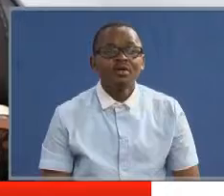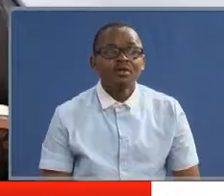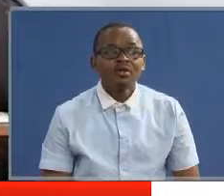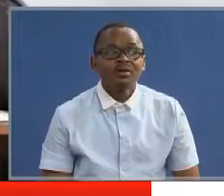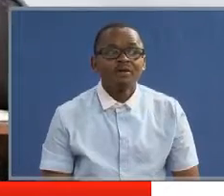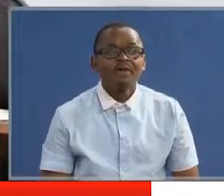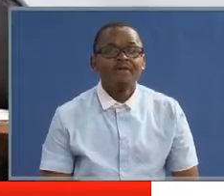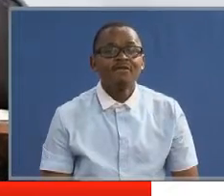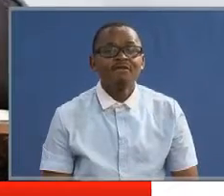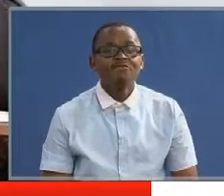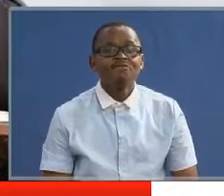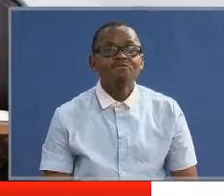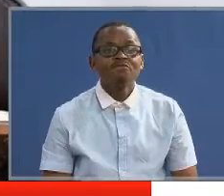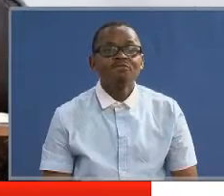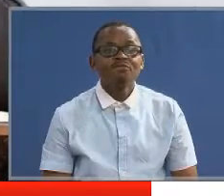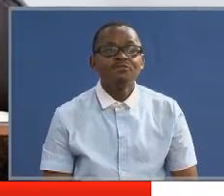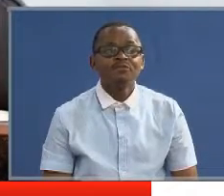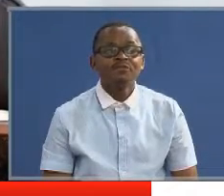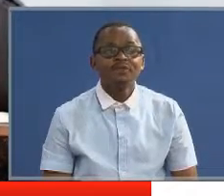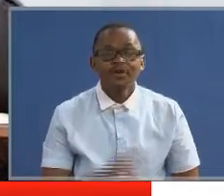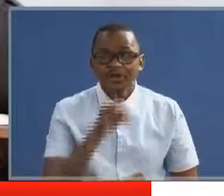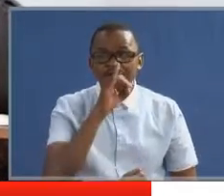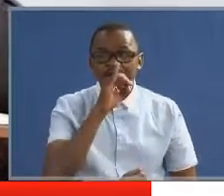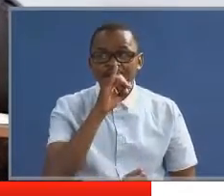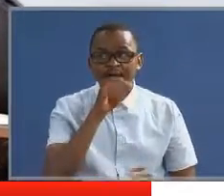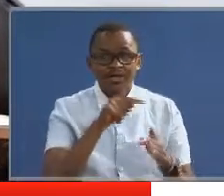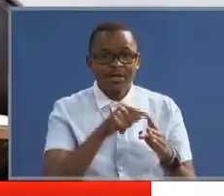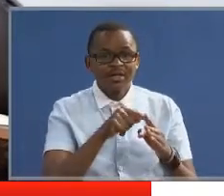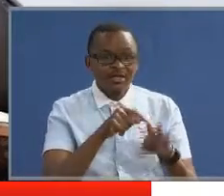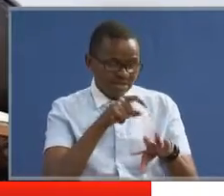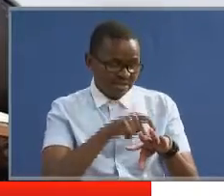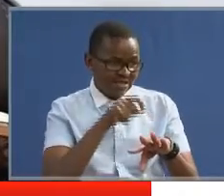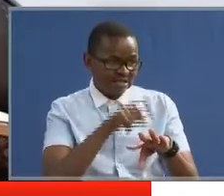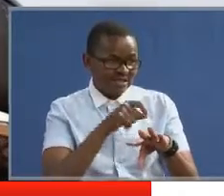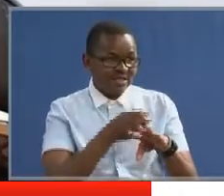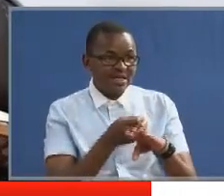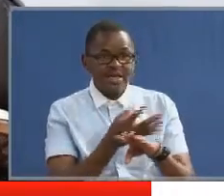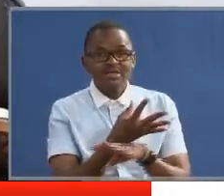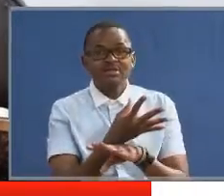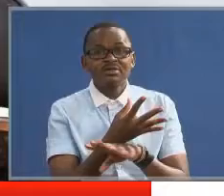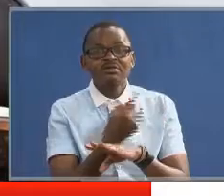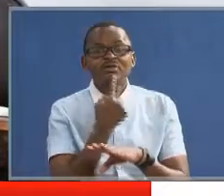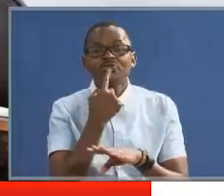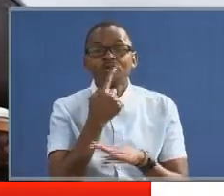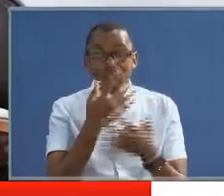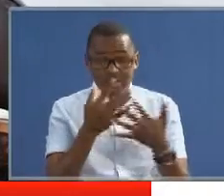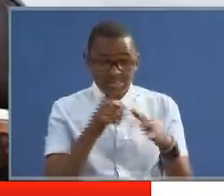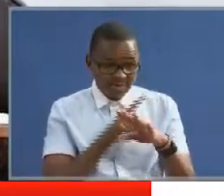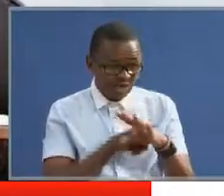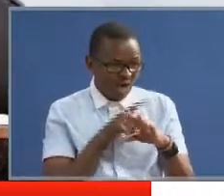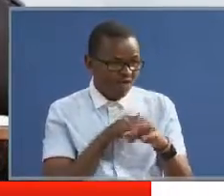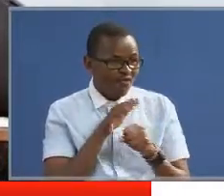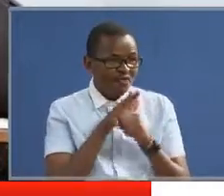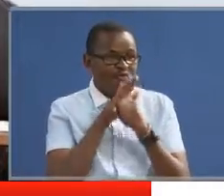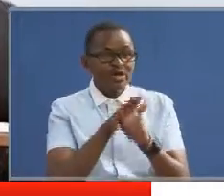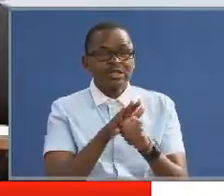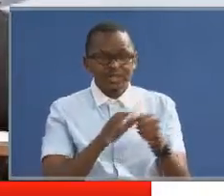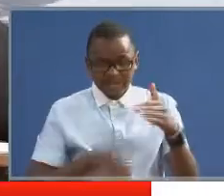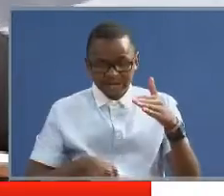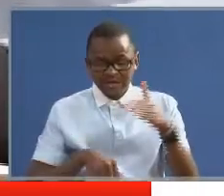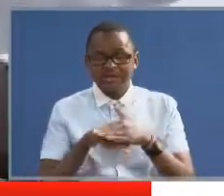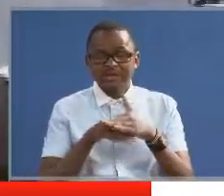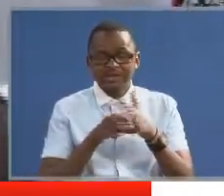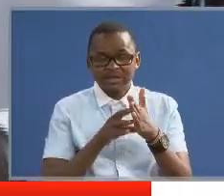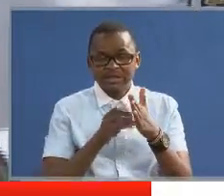She had malignant melanoma. That is a type of skin cancer involving a toe. So sometimes you are forced to remove that